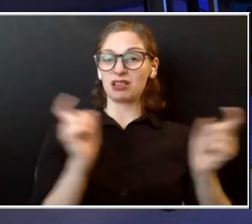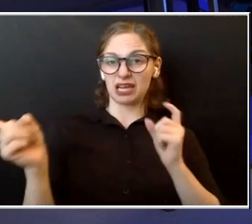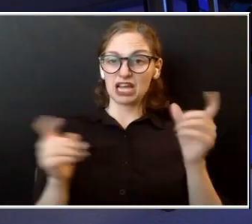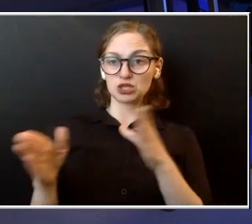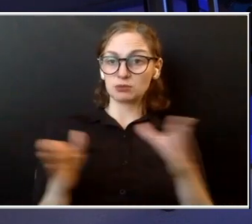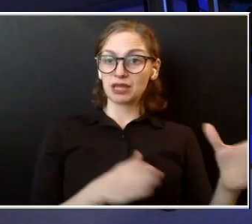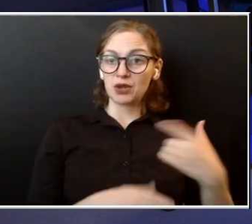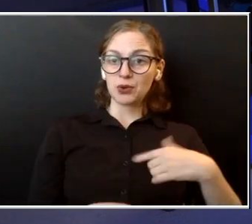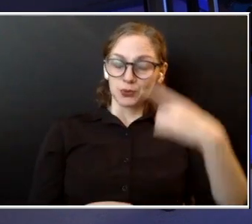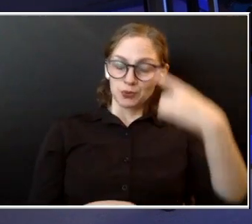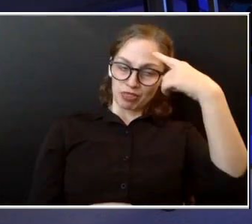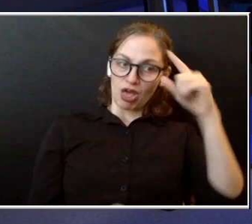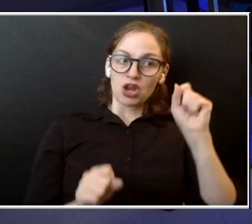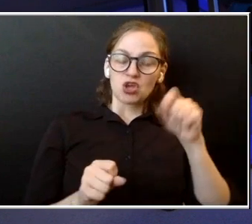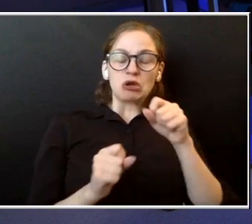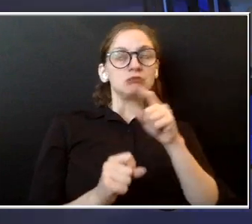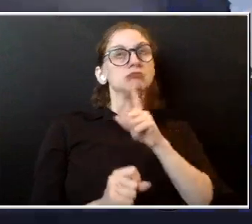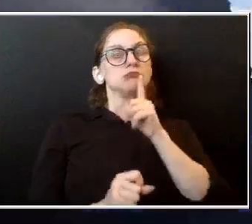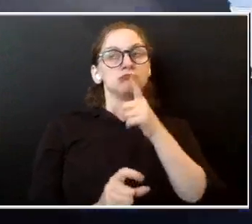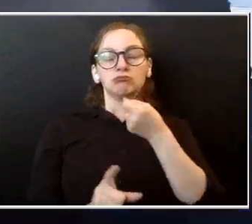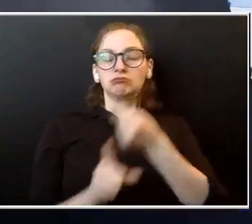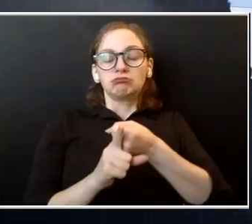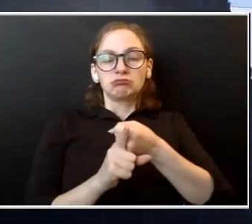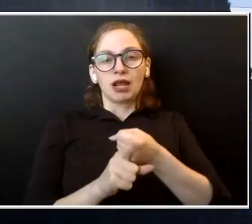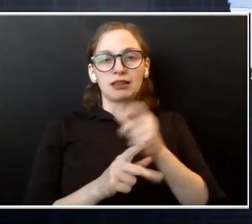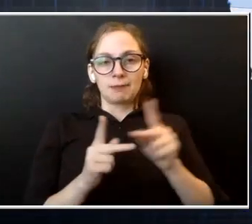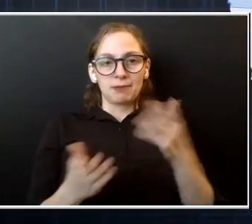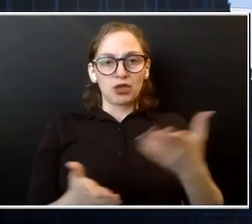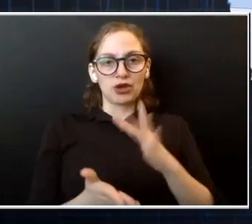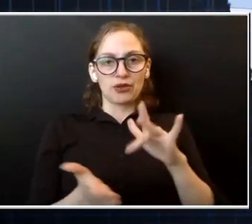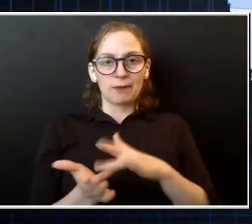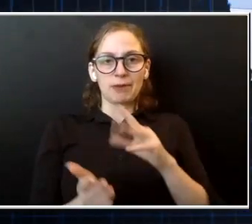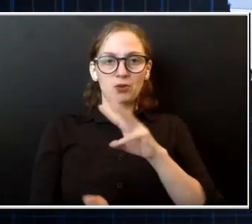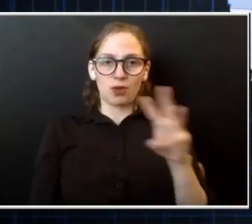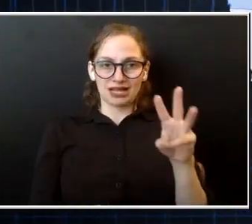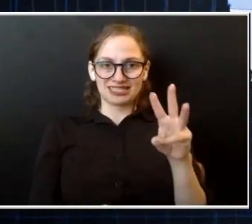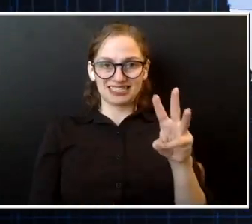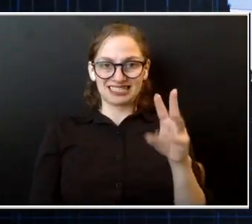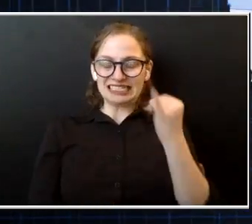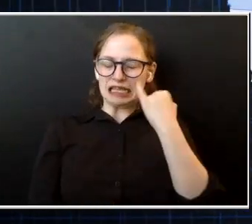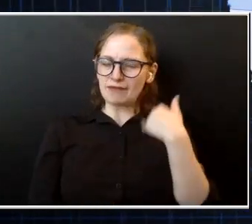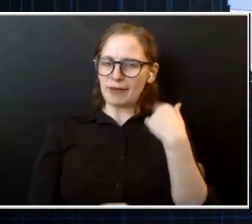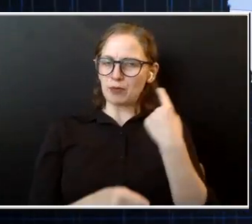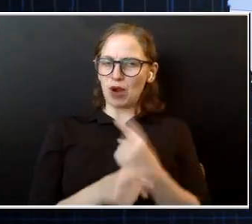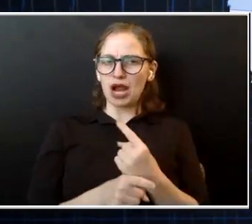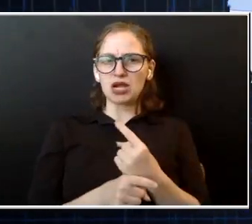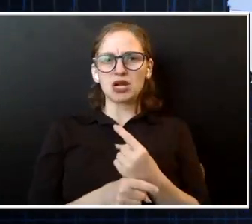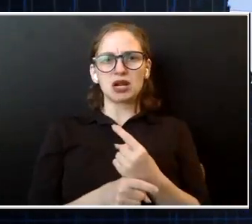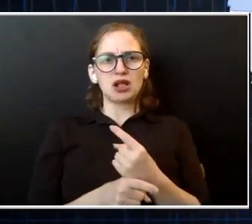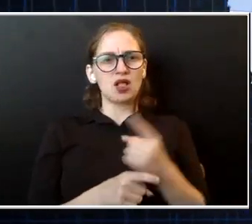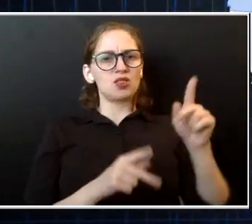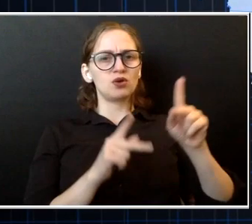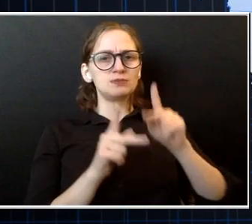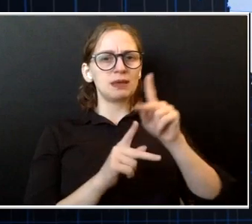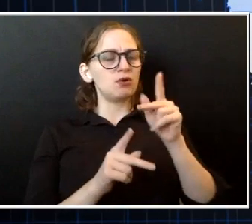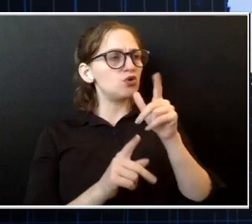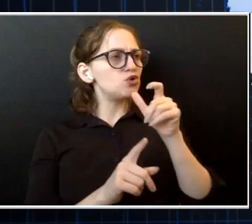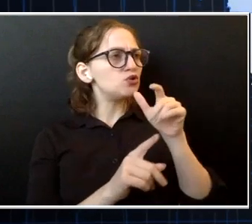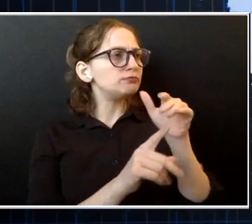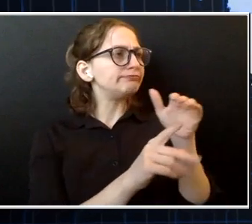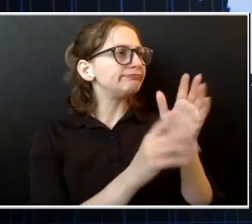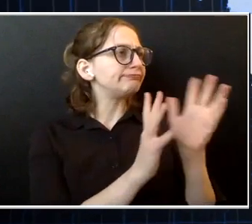Midwest. If I'm not incorrect, the bottom line is the organ procurement, those guys who go out and try and talk to people about being organ